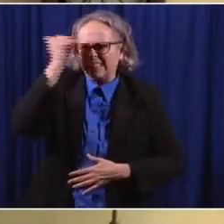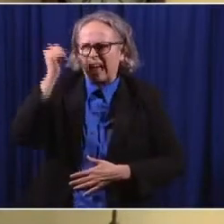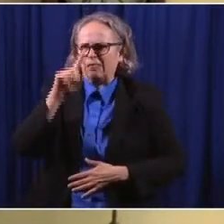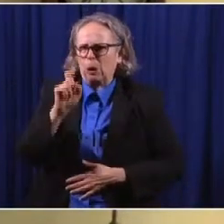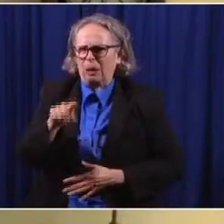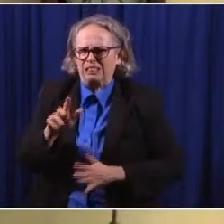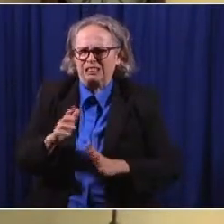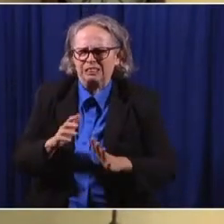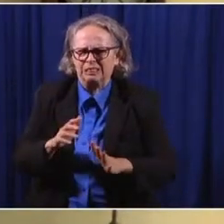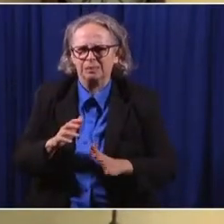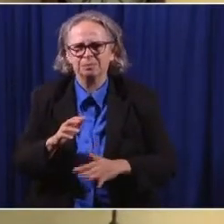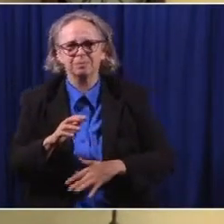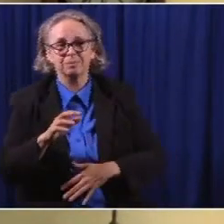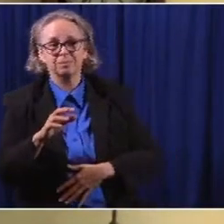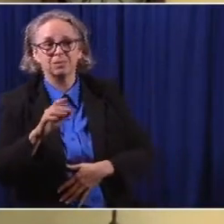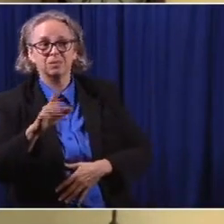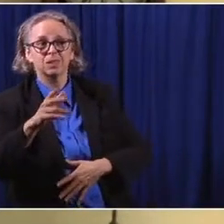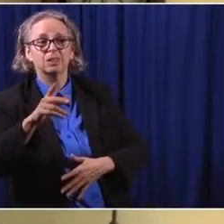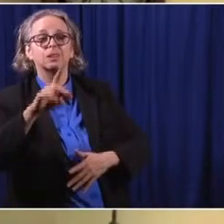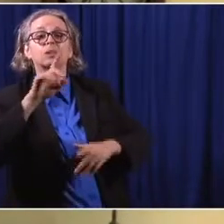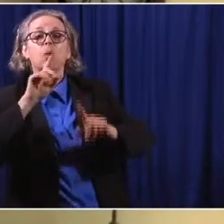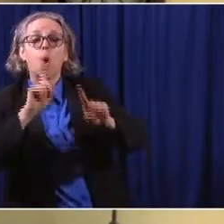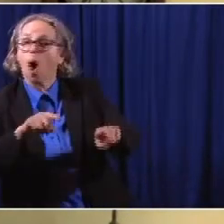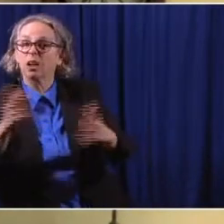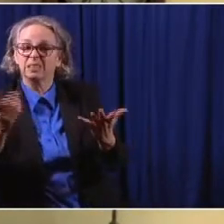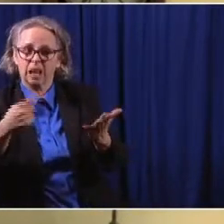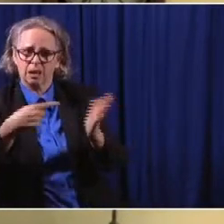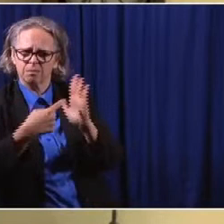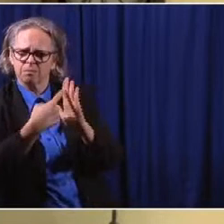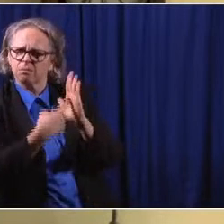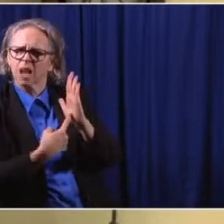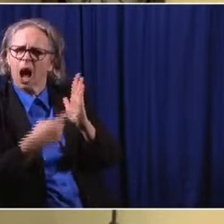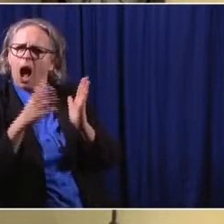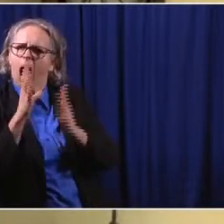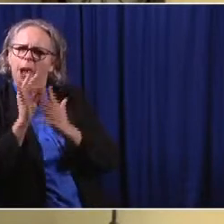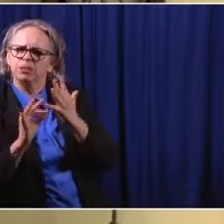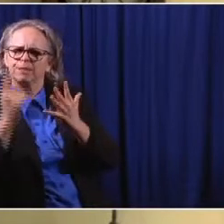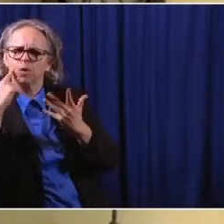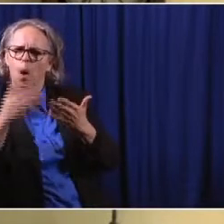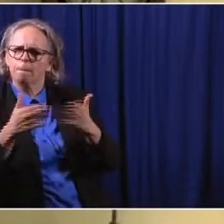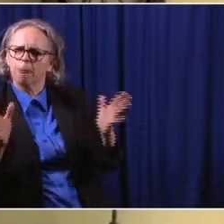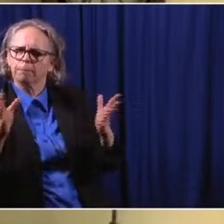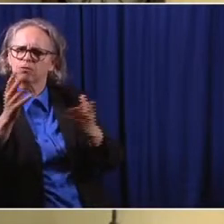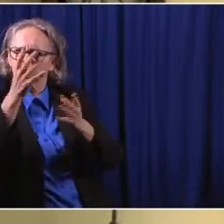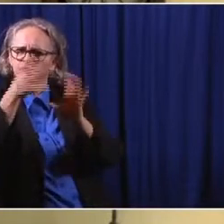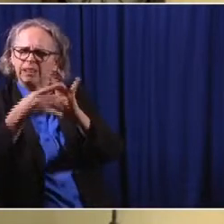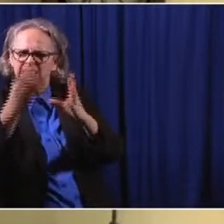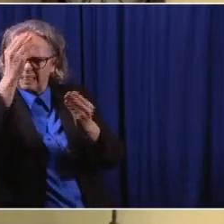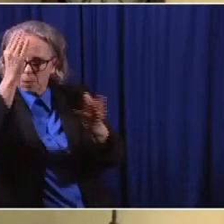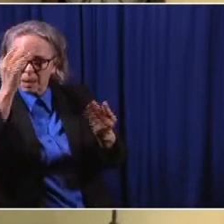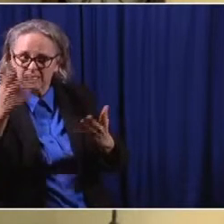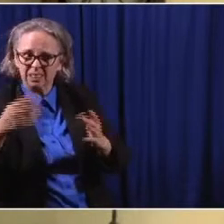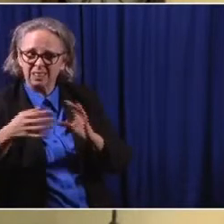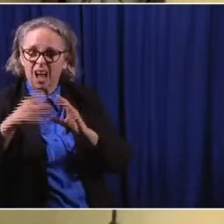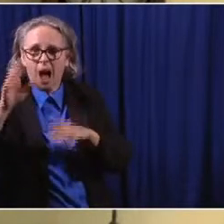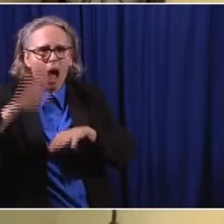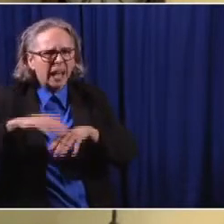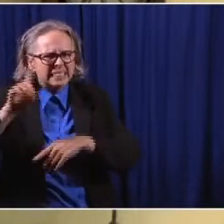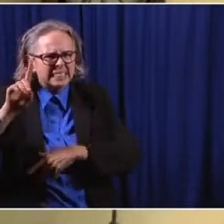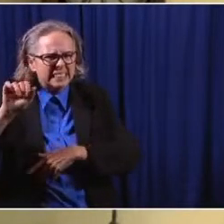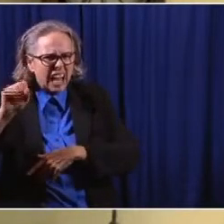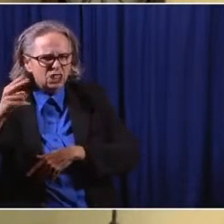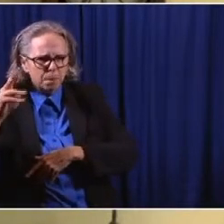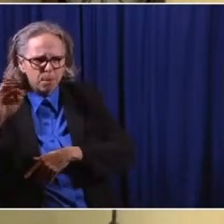for schools to do any sort of public reporting, like a dashboard. You mentioned the college dashboard several times today and how useful they